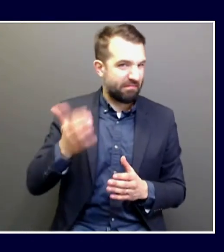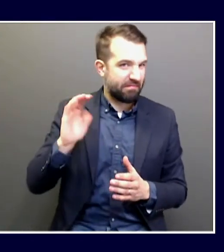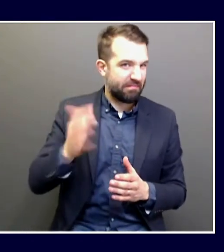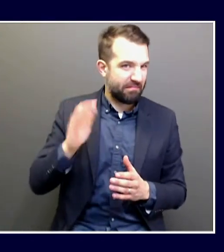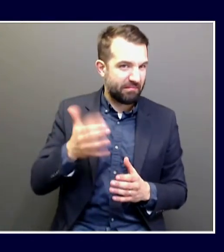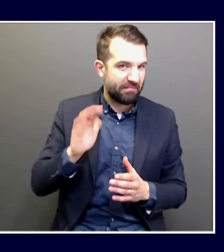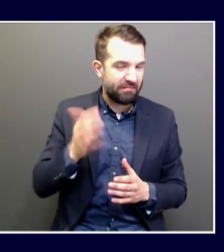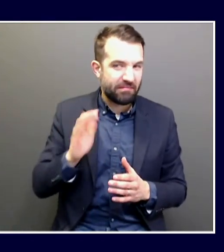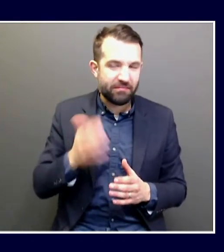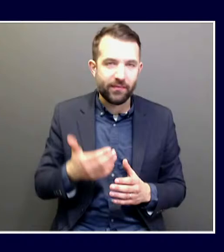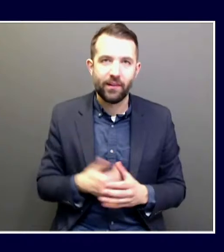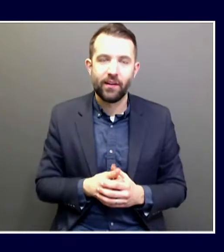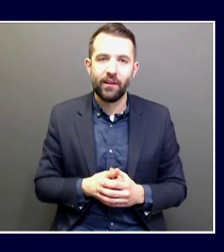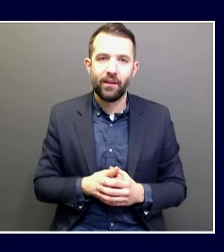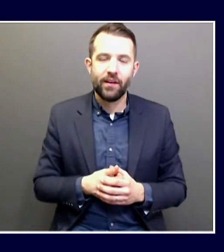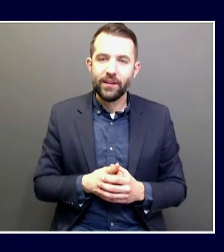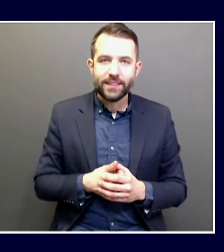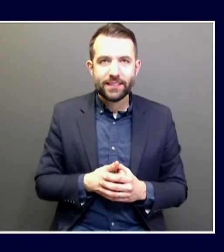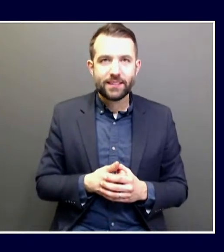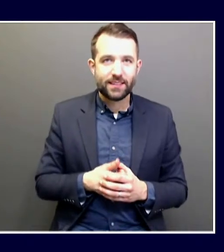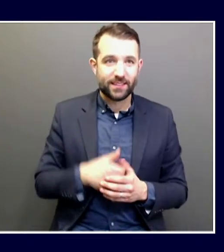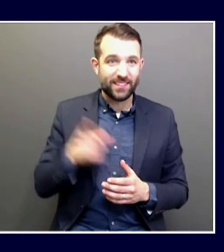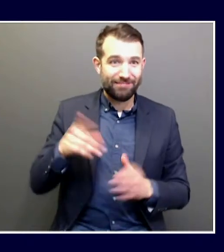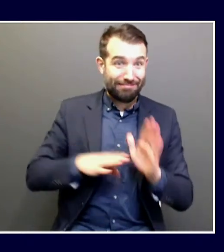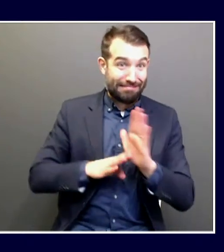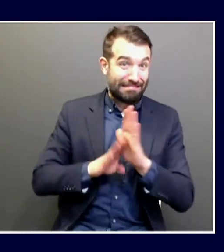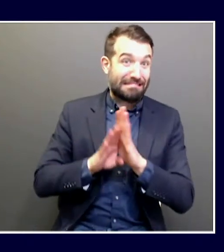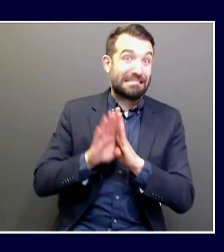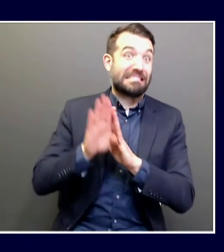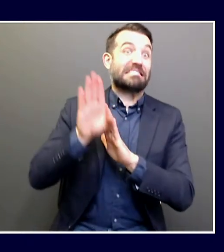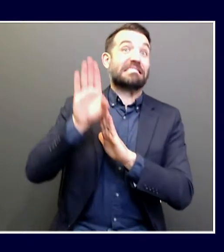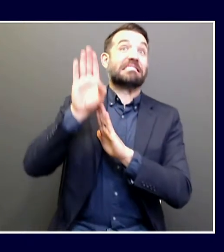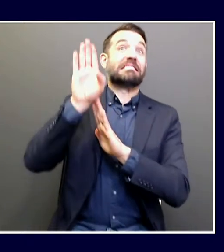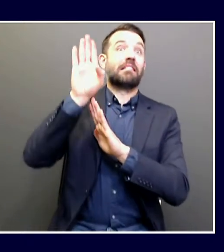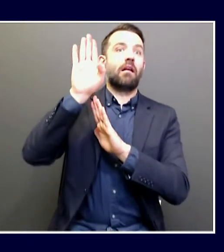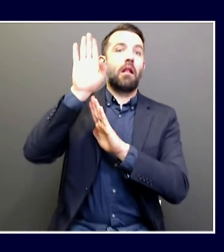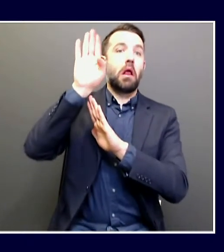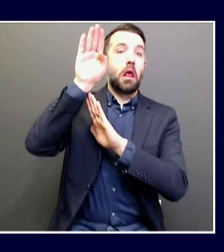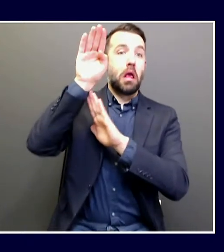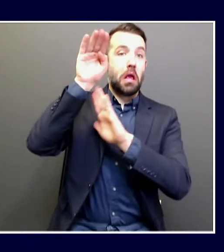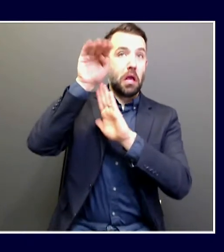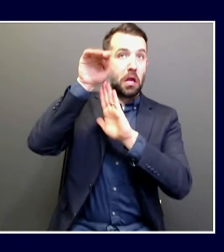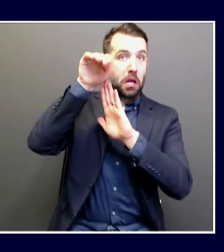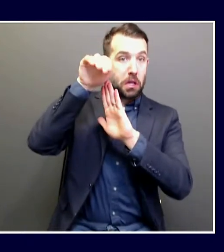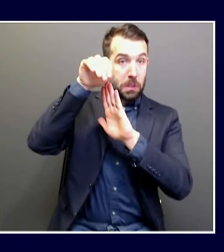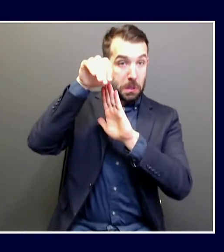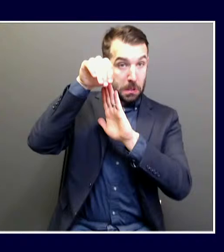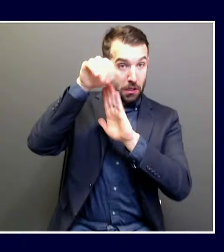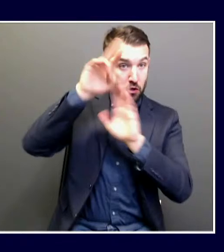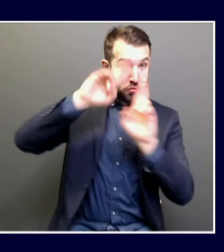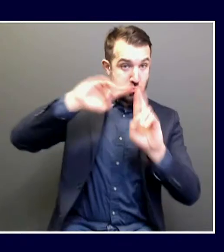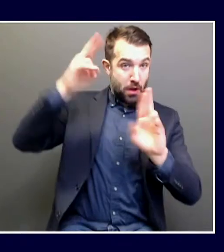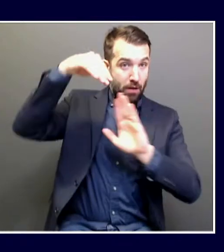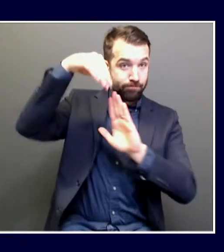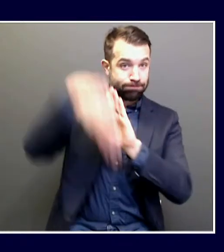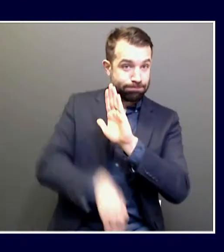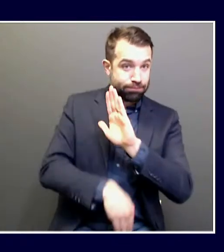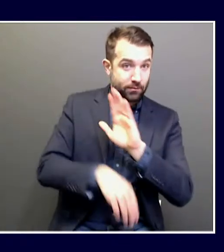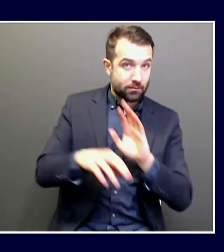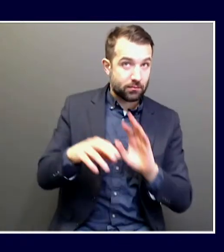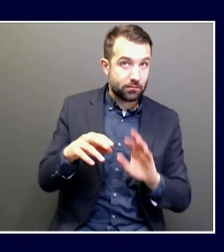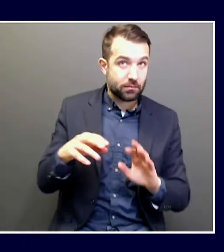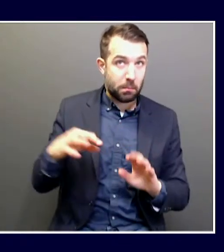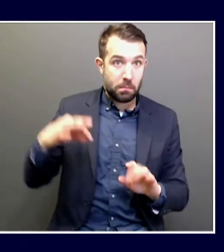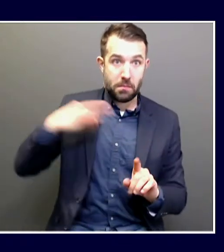top of a sort of a crest of cases now, possibly coming down. Is Maine sort of just lagging behind that